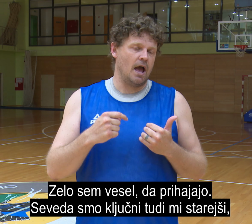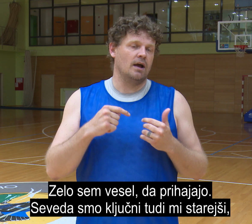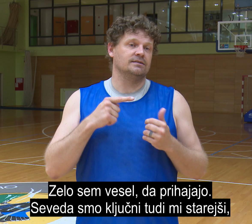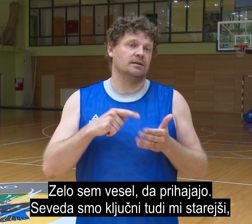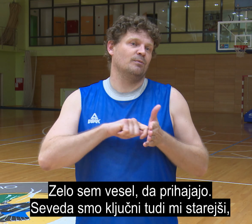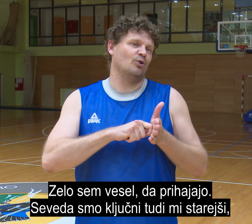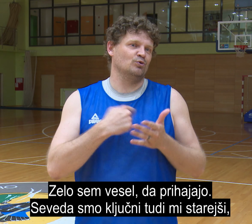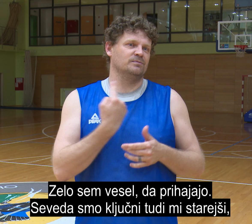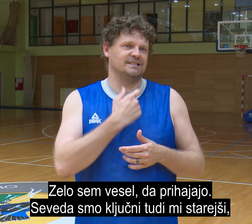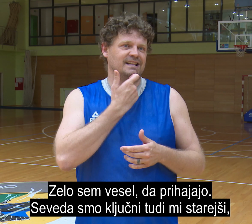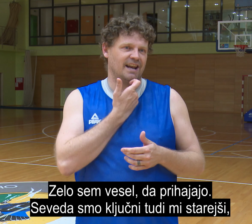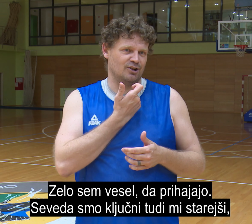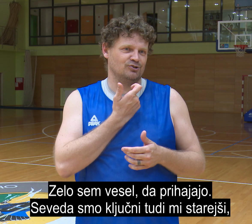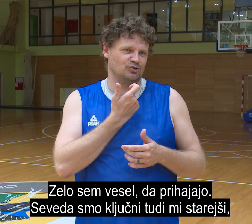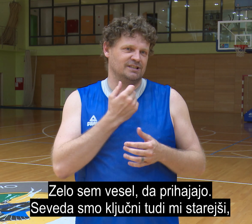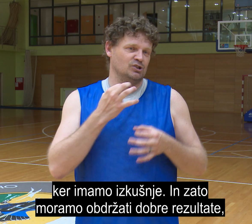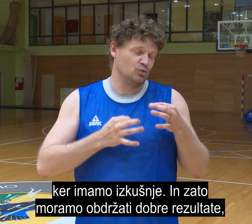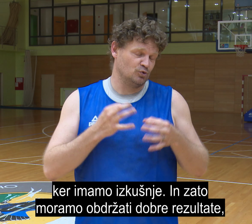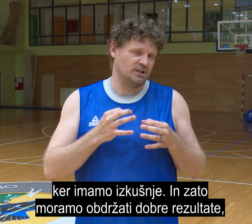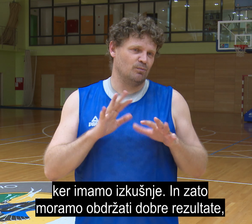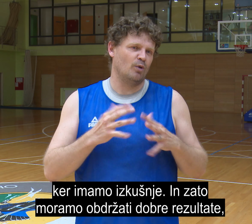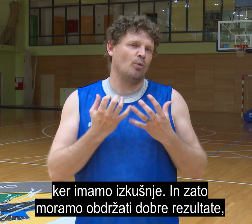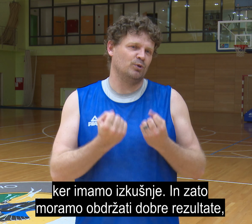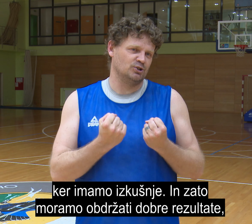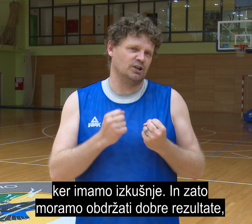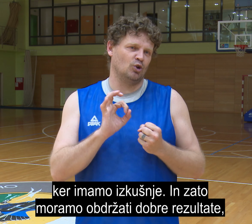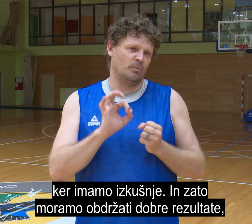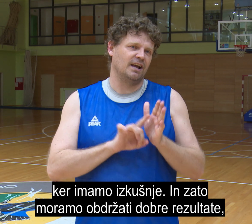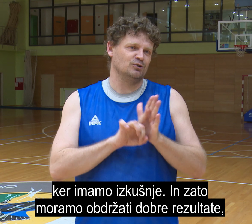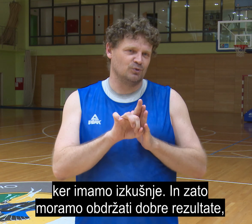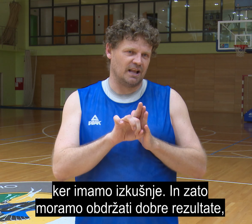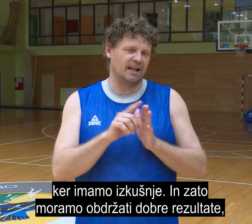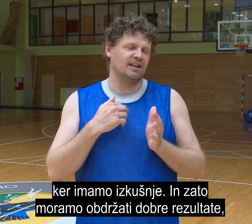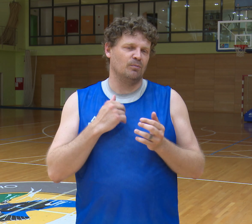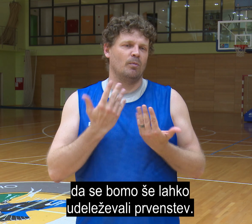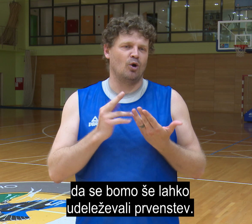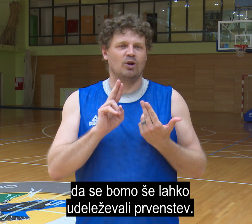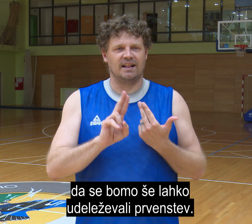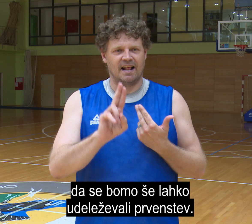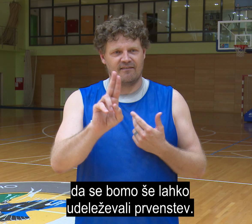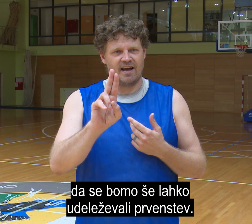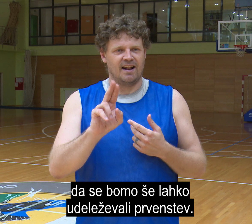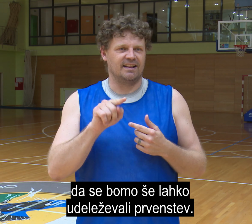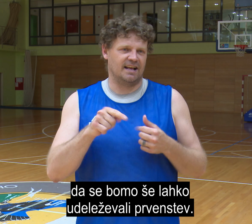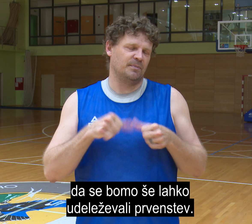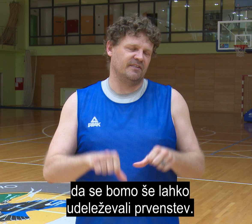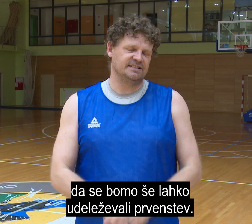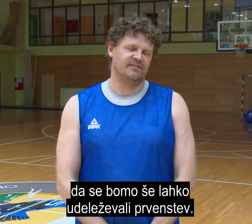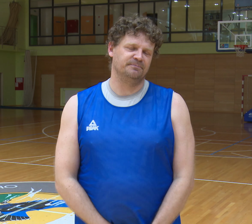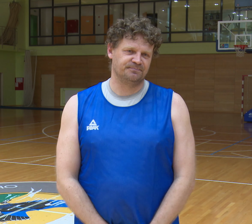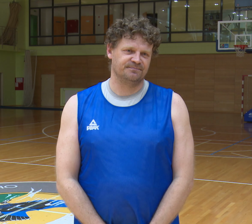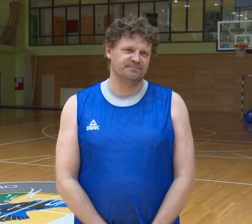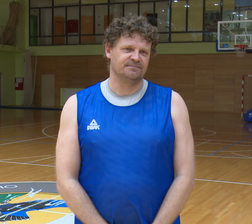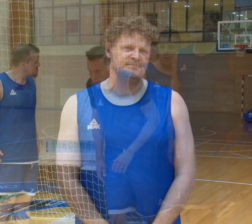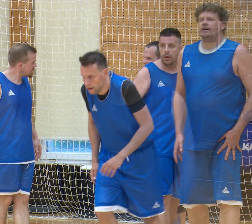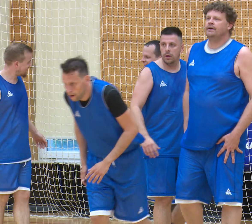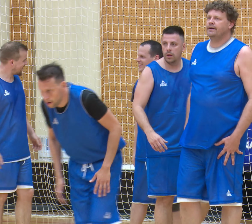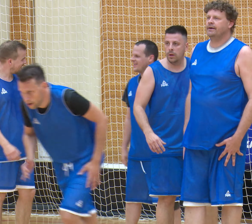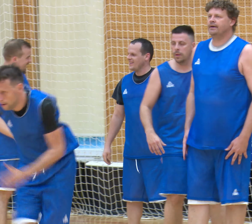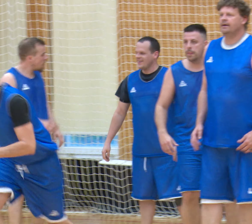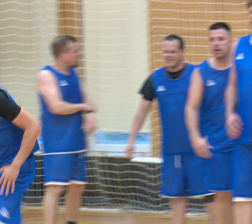right up to your locker and risk you saying, boy, just don't bother. I know this